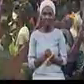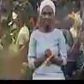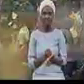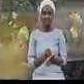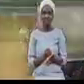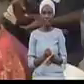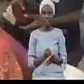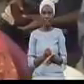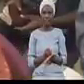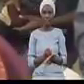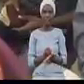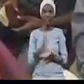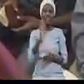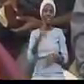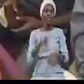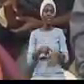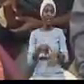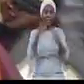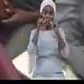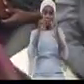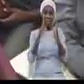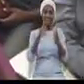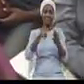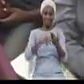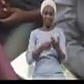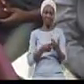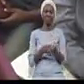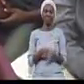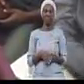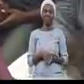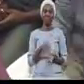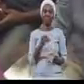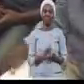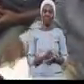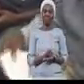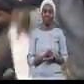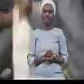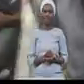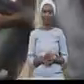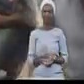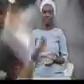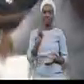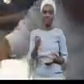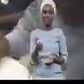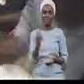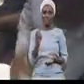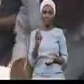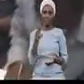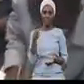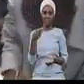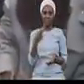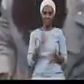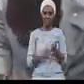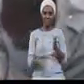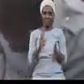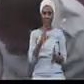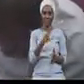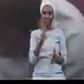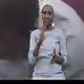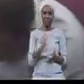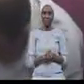Your time of blessing has started. Jeremiah chapter 33.